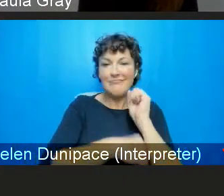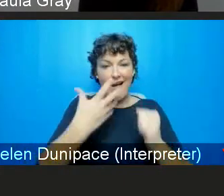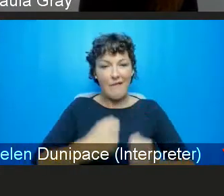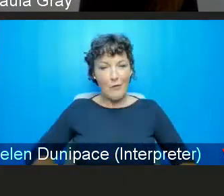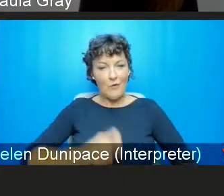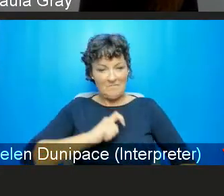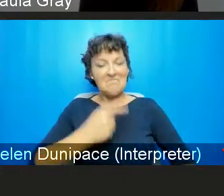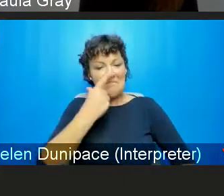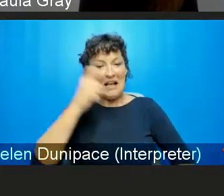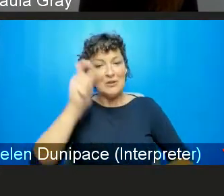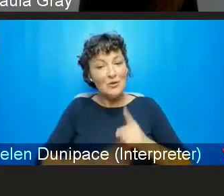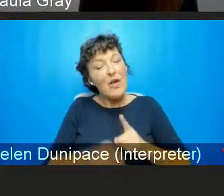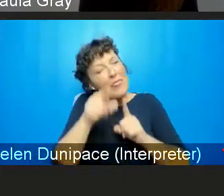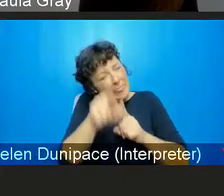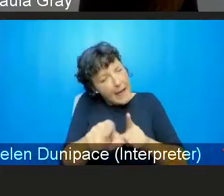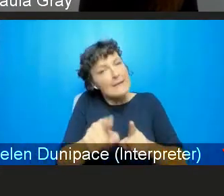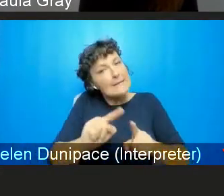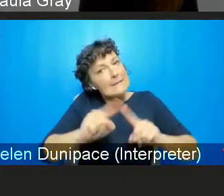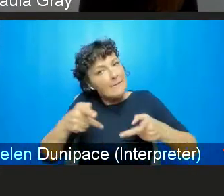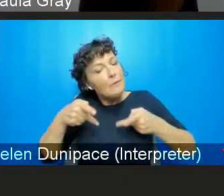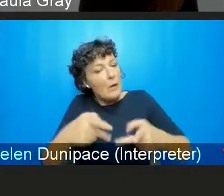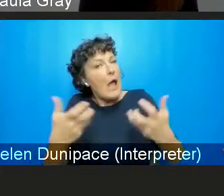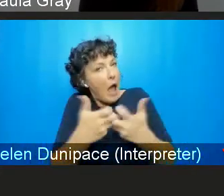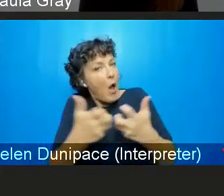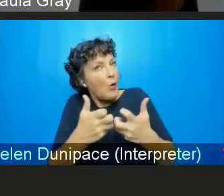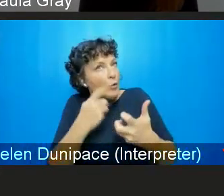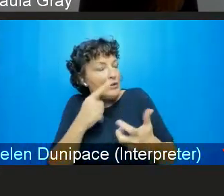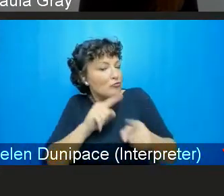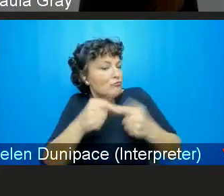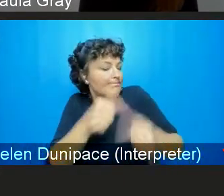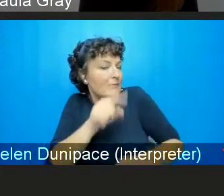of the ways that we're trying to approach that.